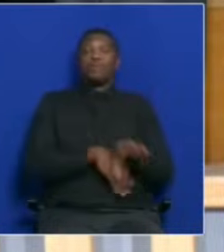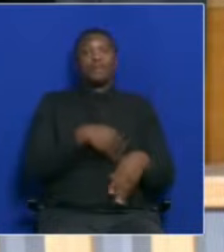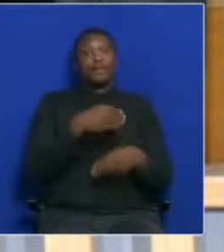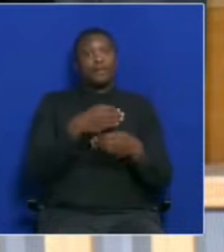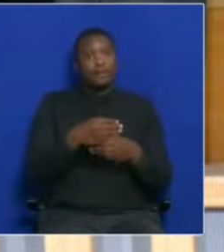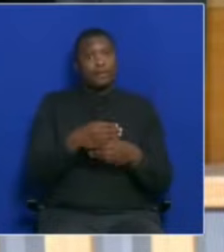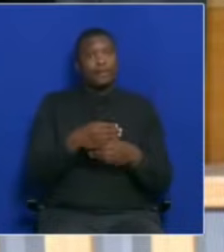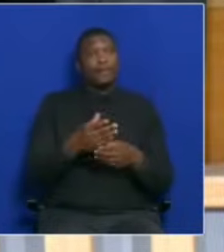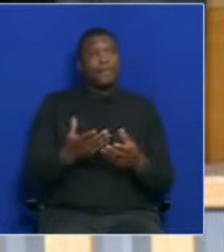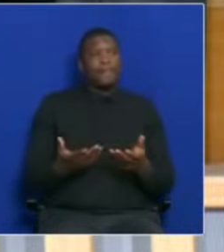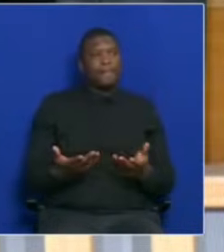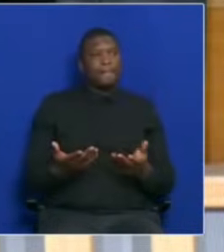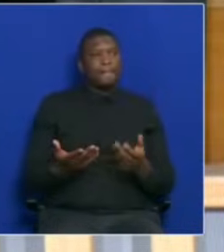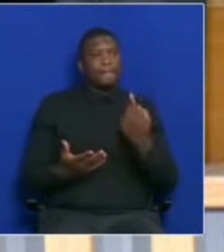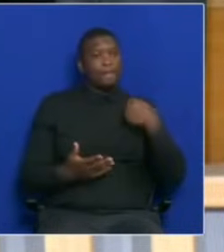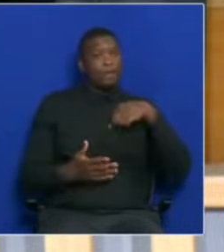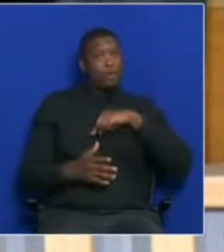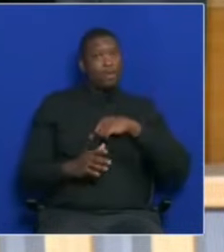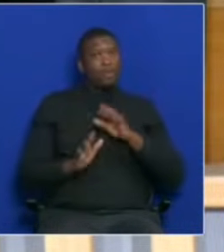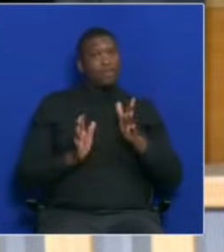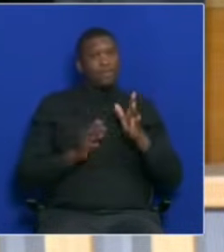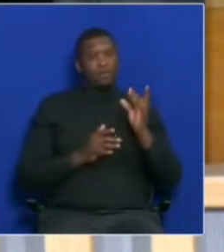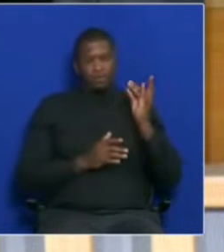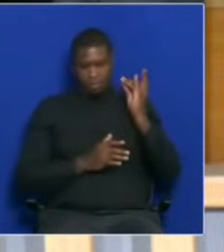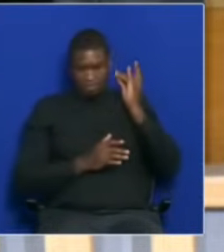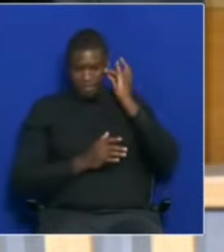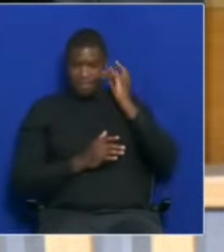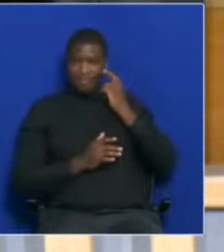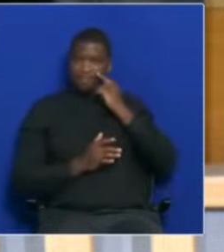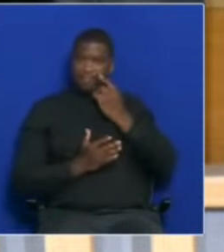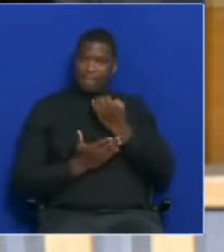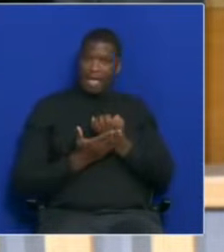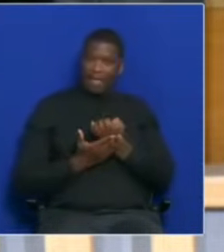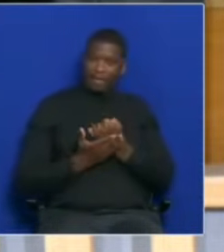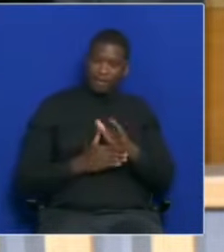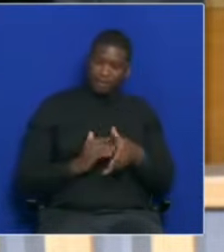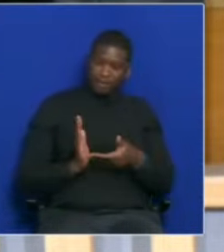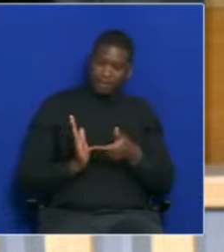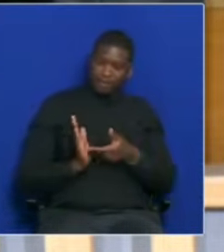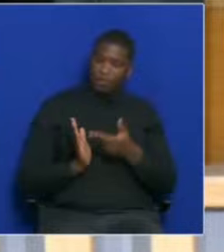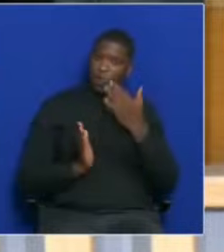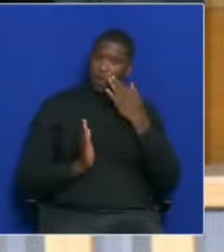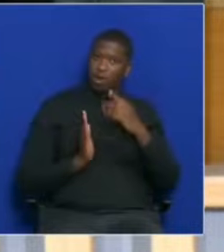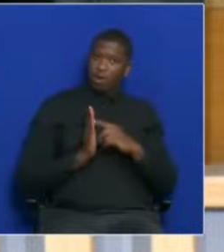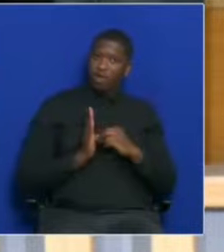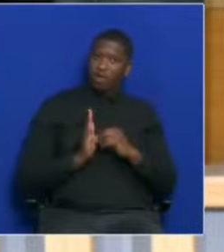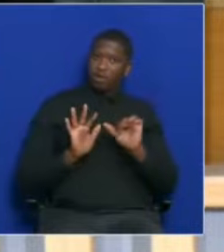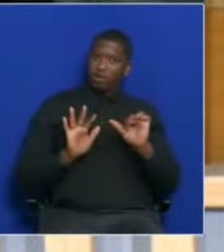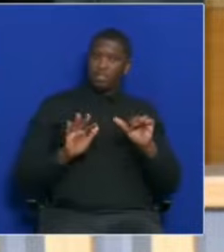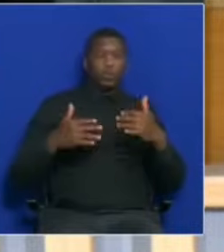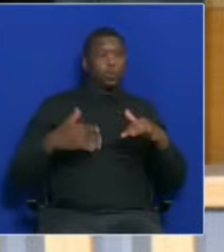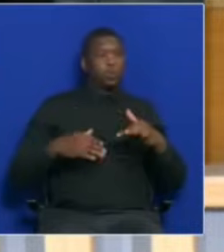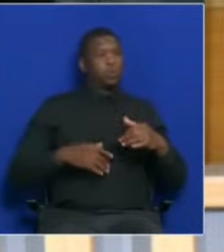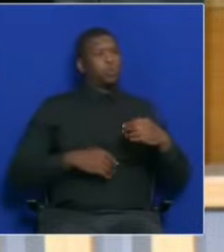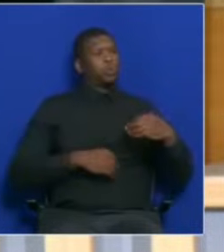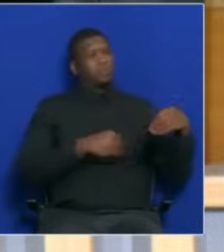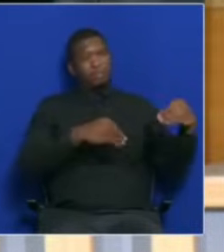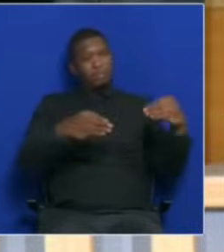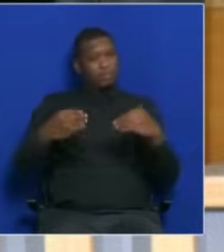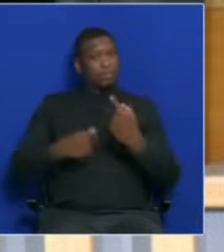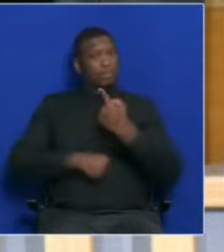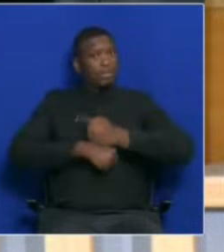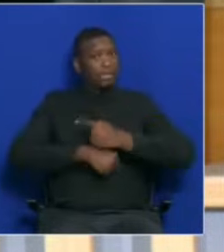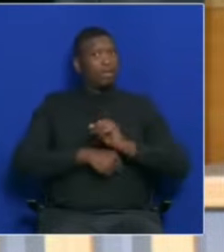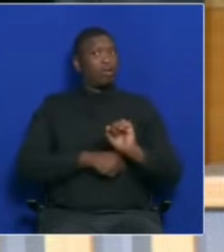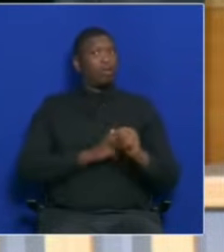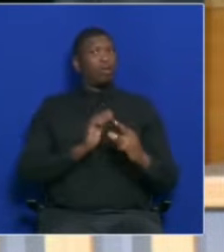we've had evidence that says, actually on the 6th it was very busy. People were very busy. That's the day that I think a